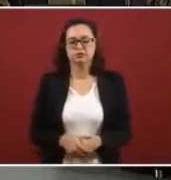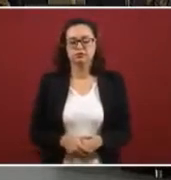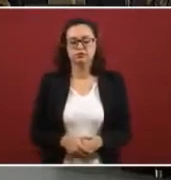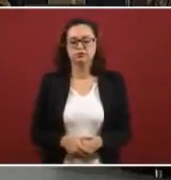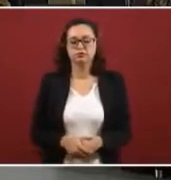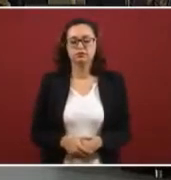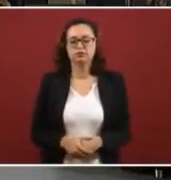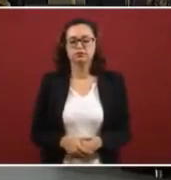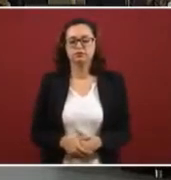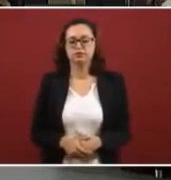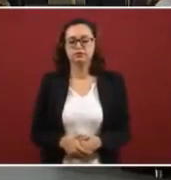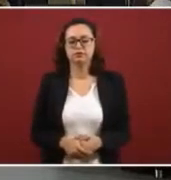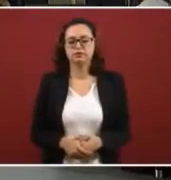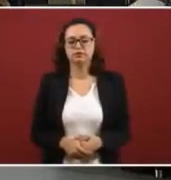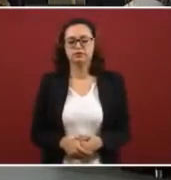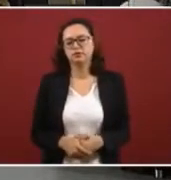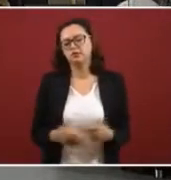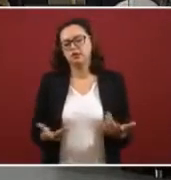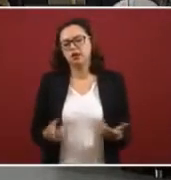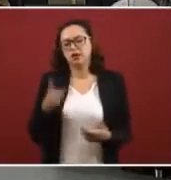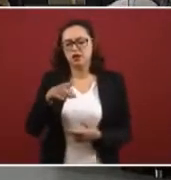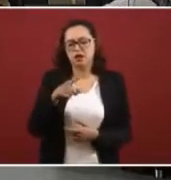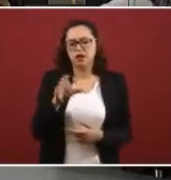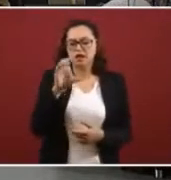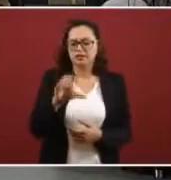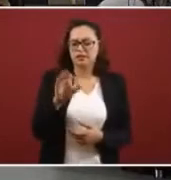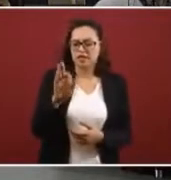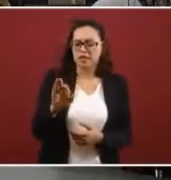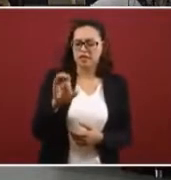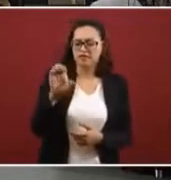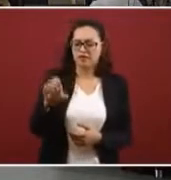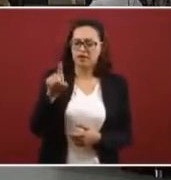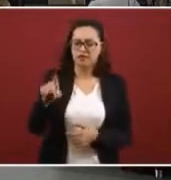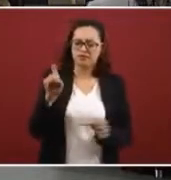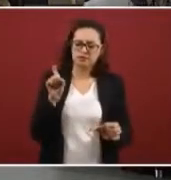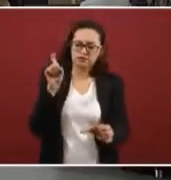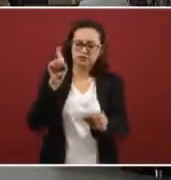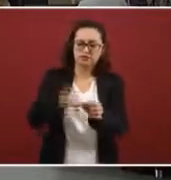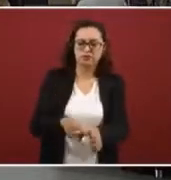Acerca de la creación de esta filial de la CFE que va a dotar de internet.